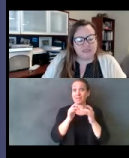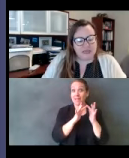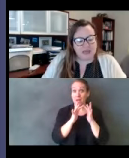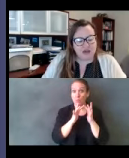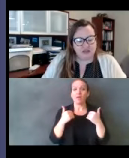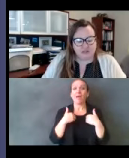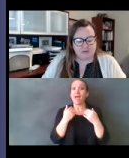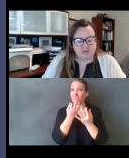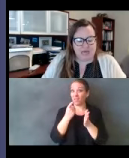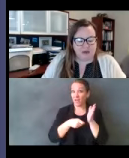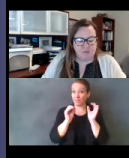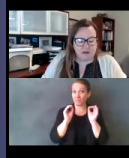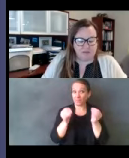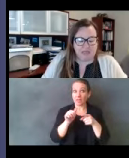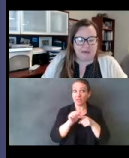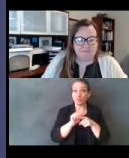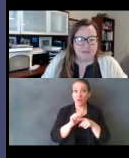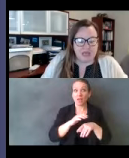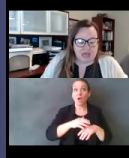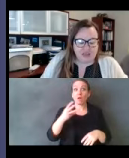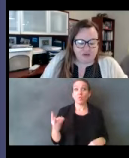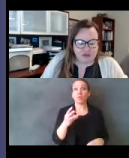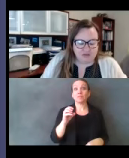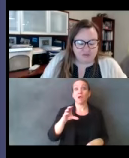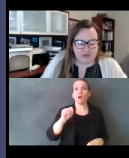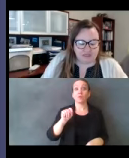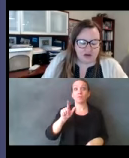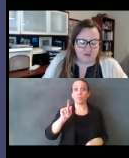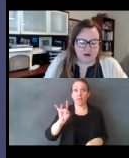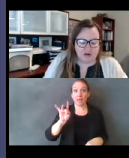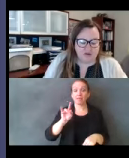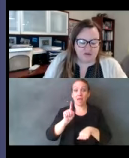on Wednesday, October 28th at 1 p.m. And you can go to